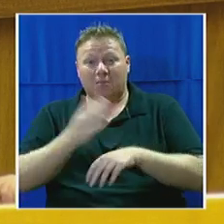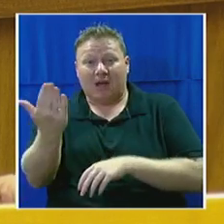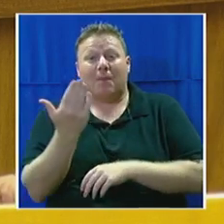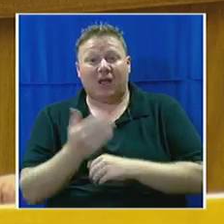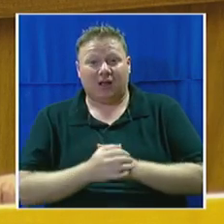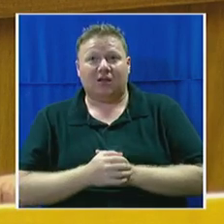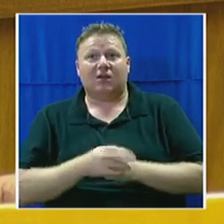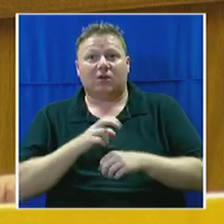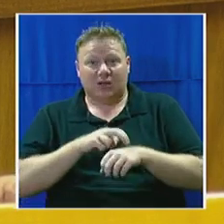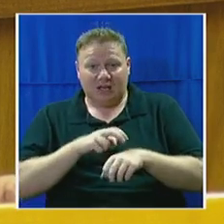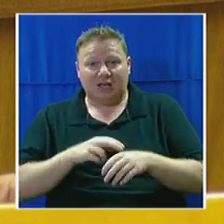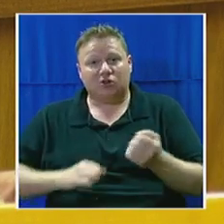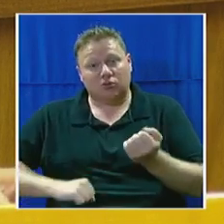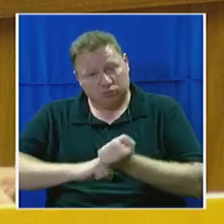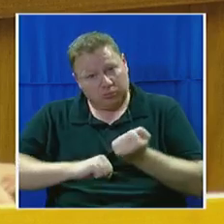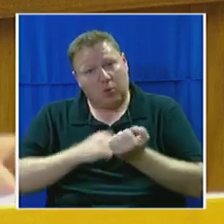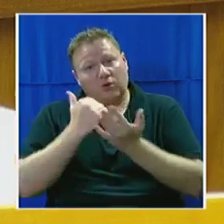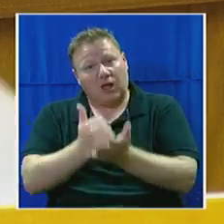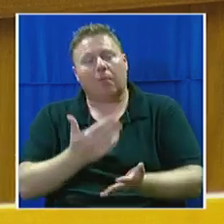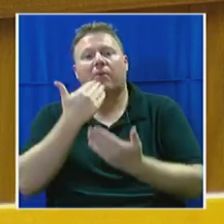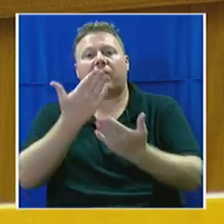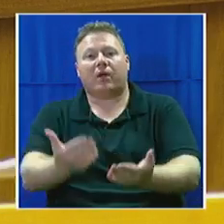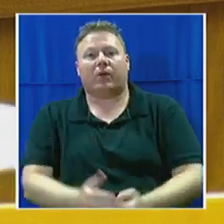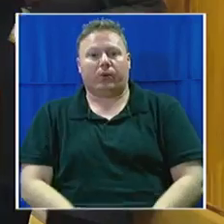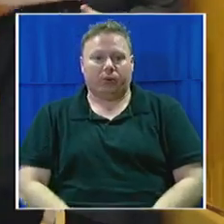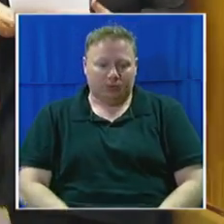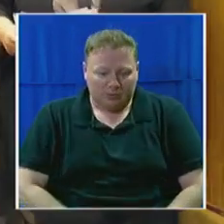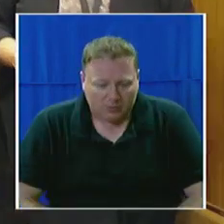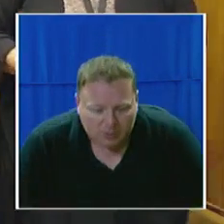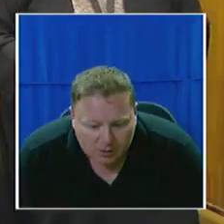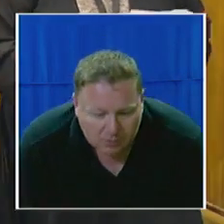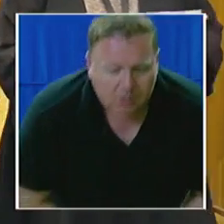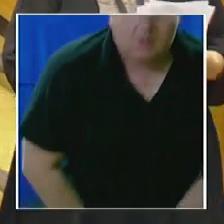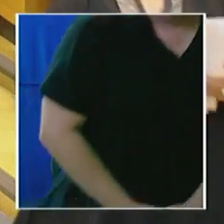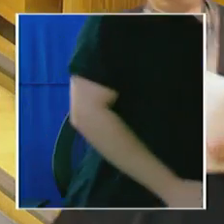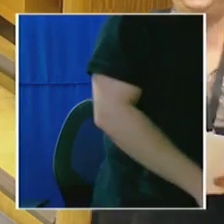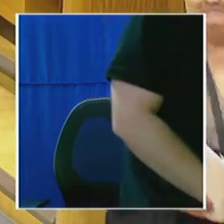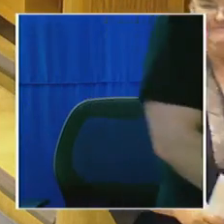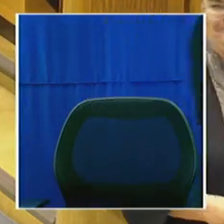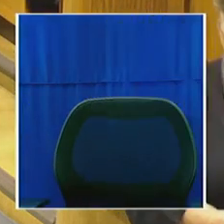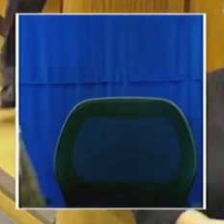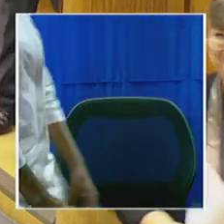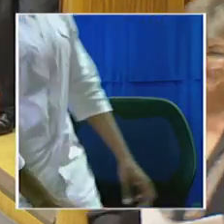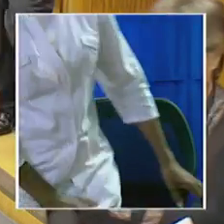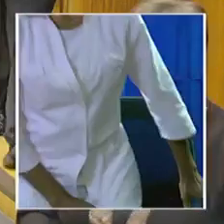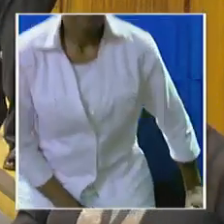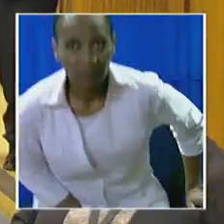must uplift them and support them where we can. I thank you. Honorable Munyai.